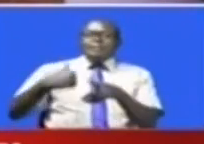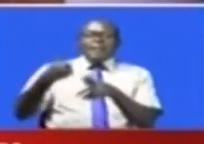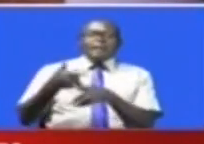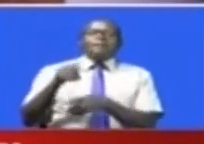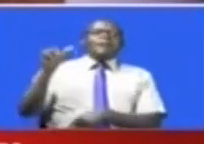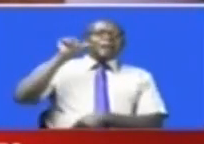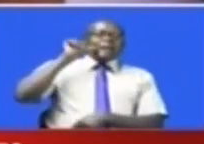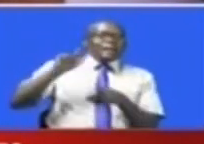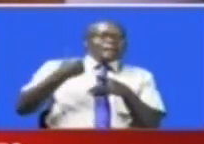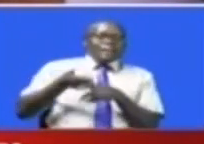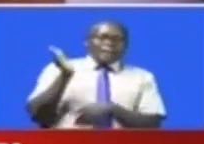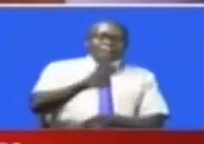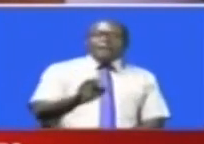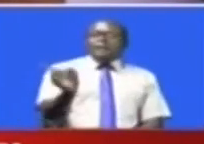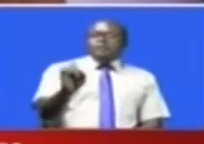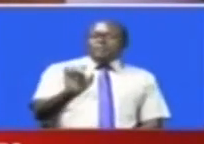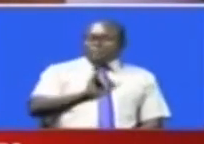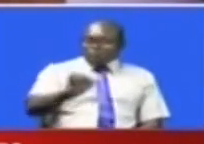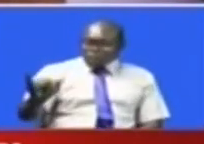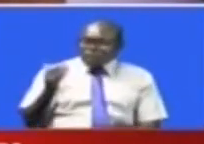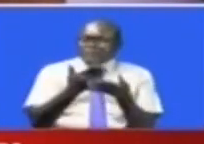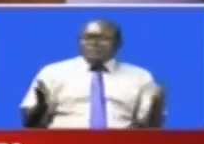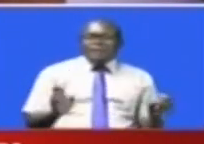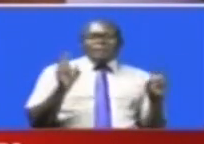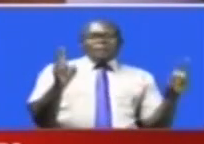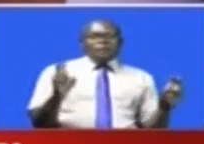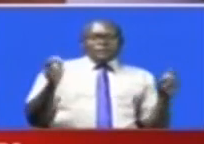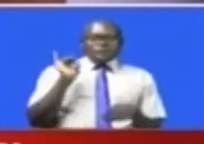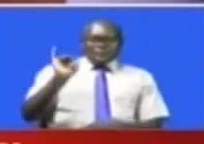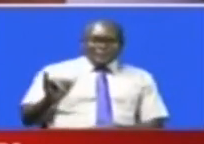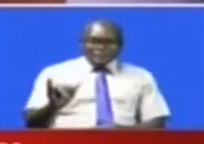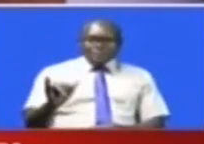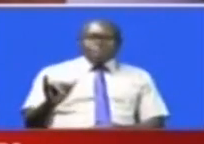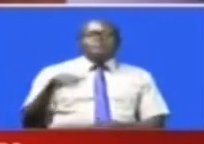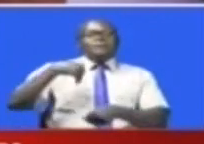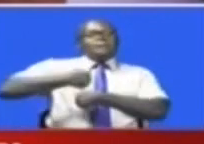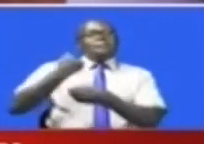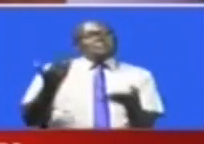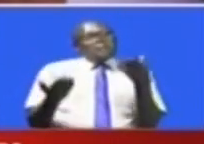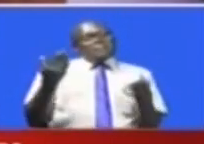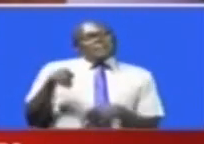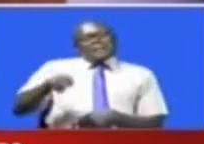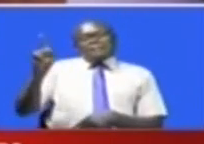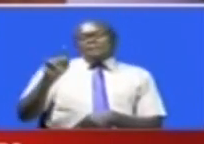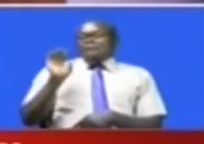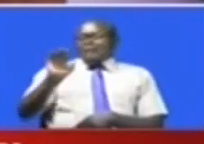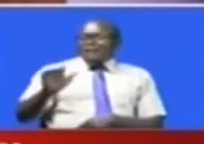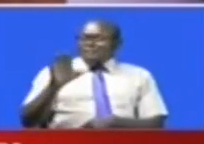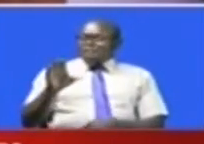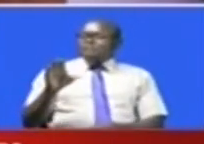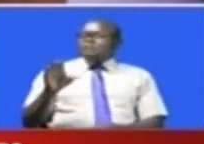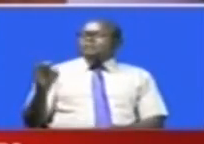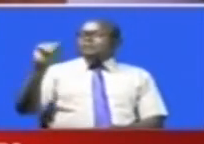to London, then back to Nairobi. So those are some of the issues that maybe they are making the CS